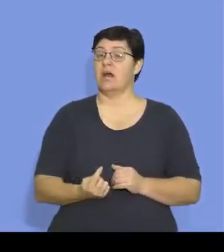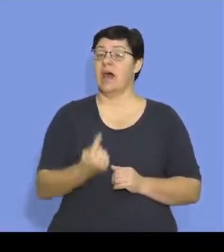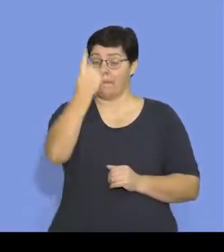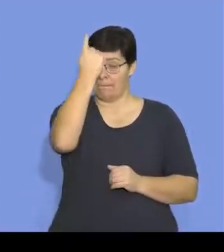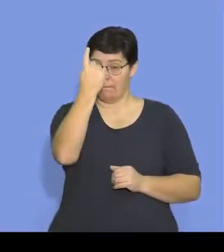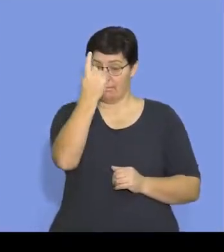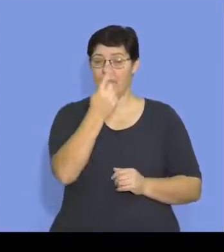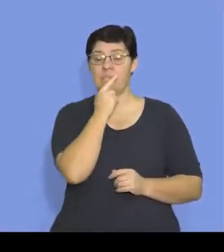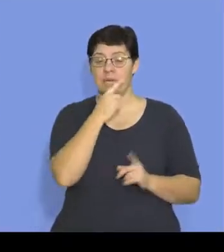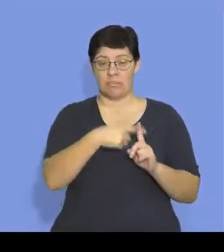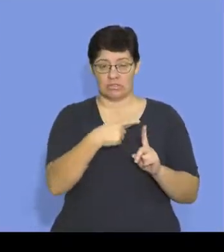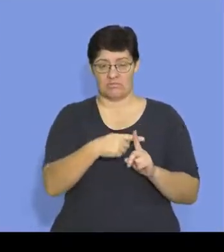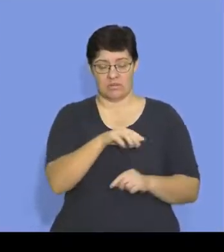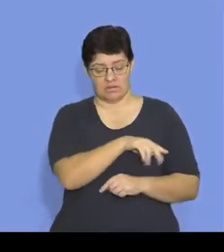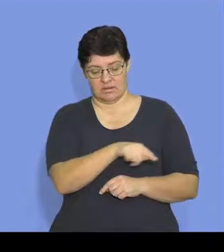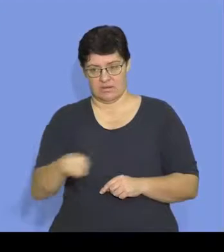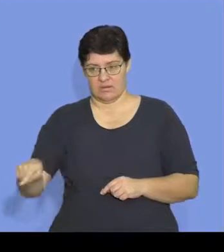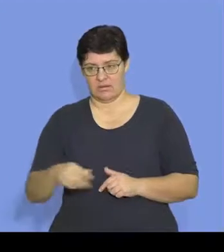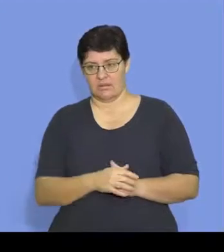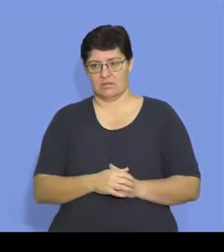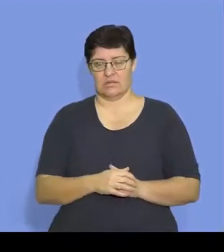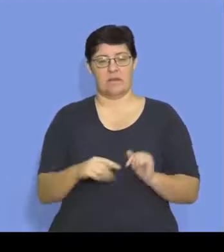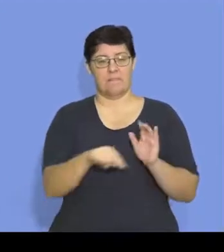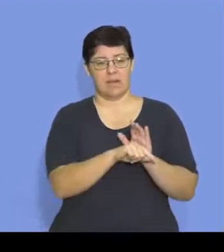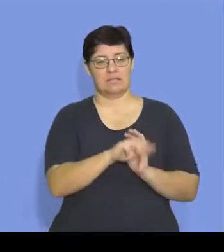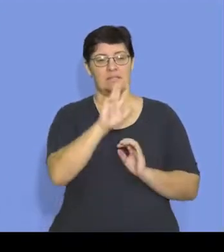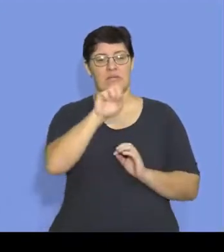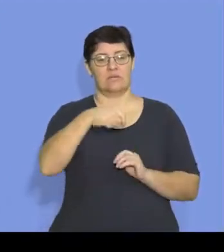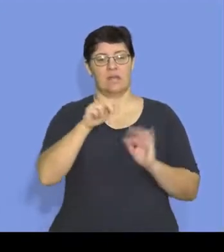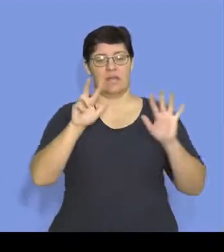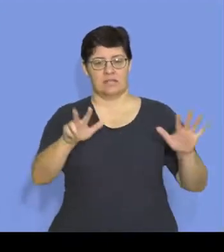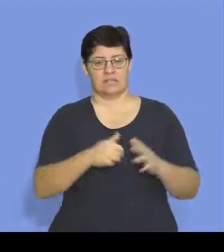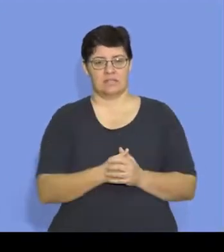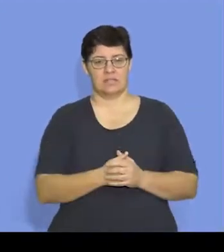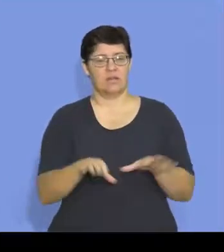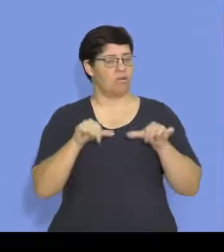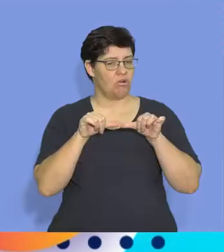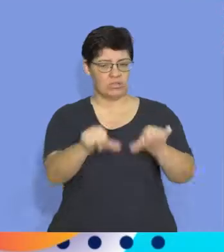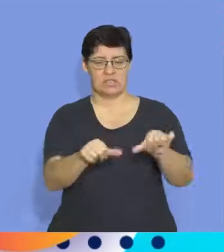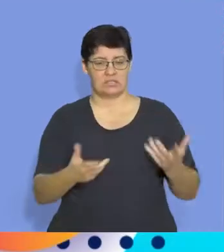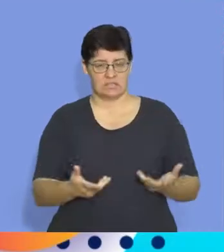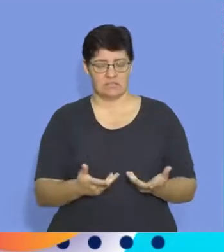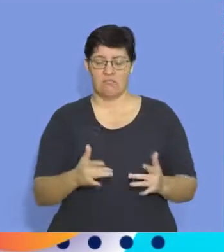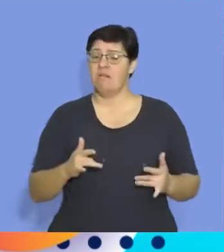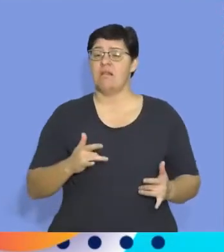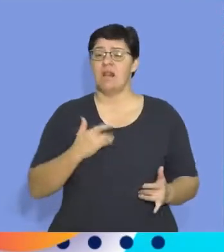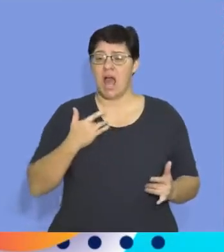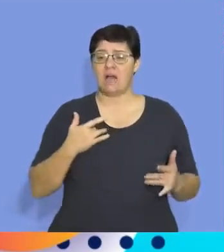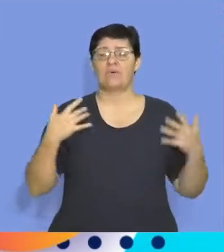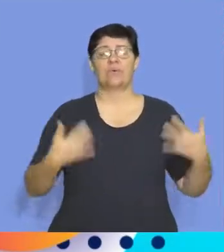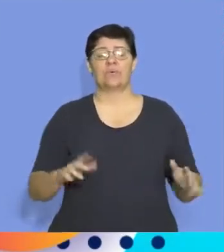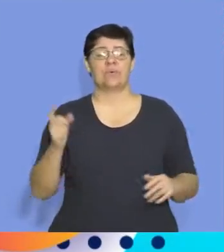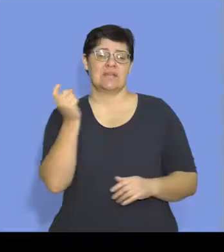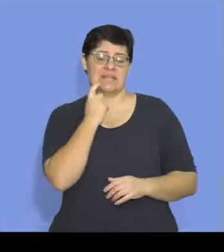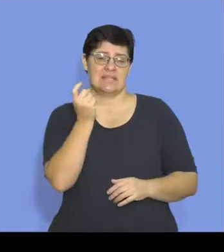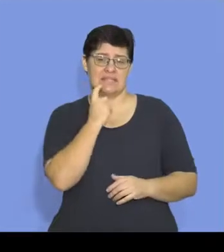positive direction, then this is minus 9,8. It's a constant. Makes our lives very, very